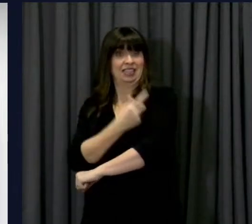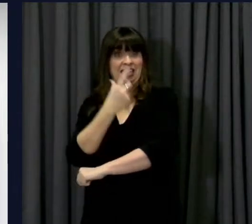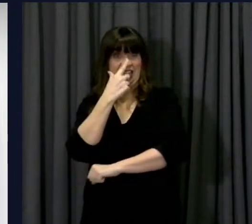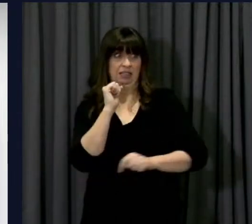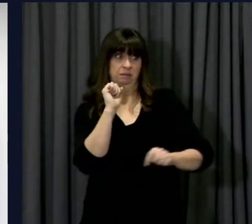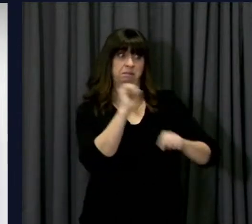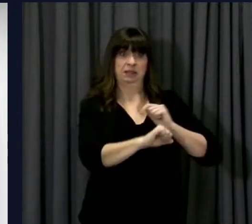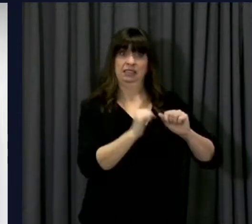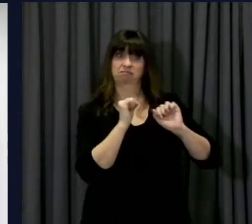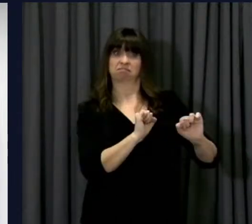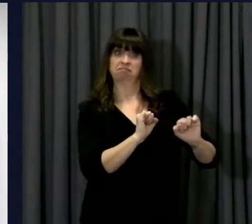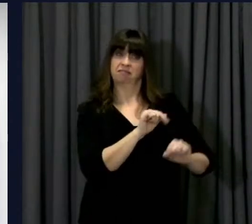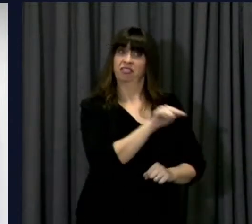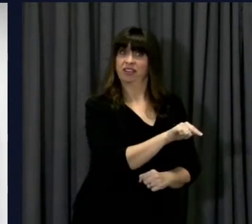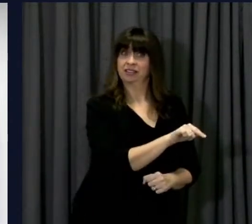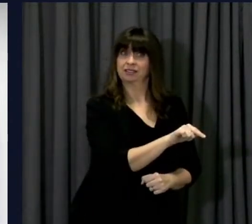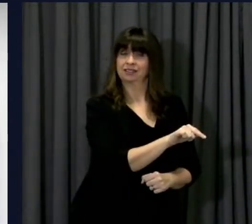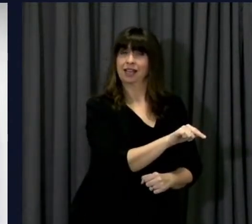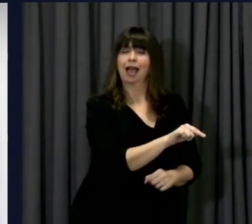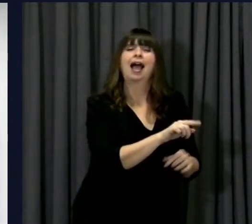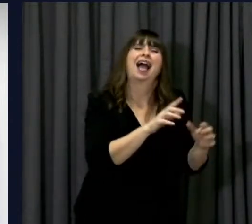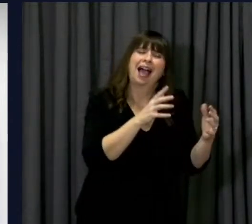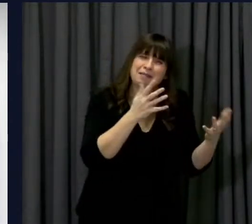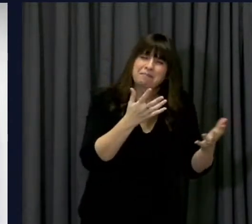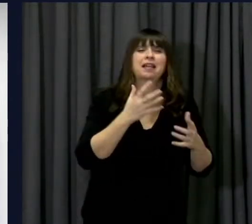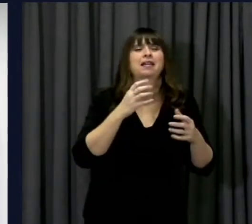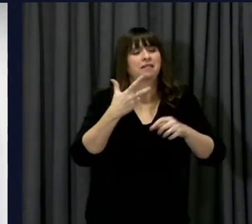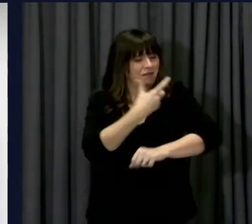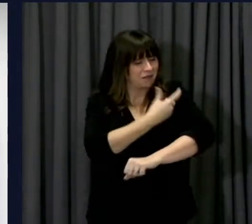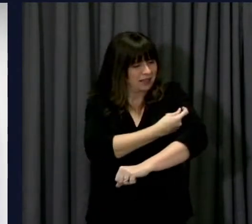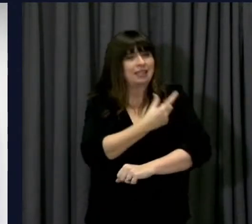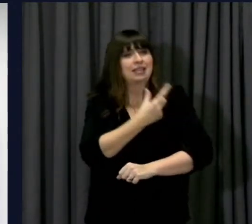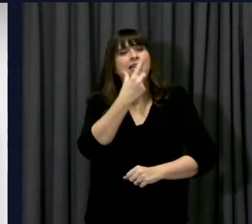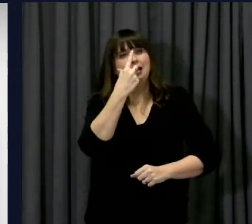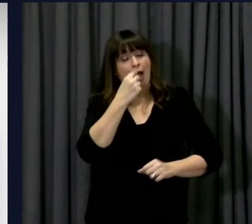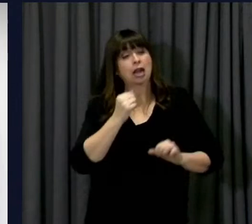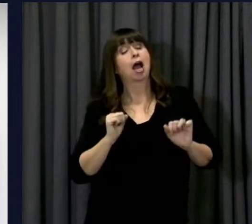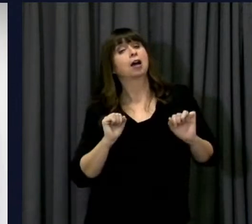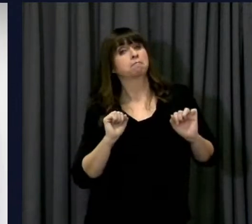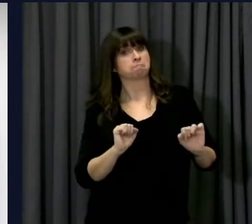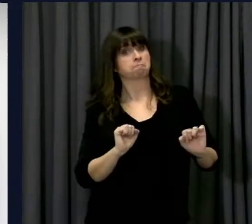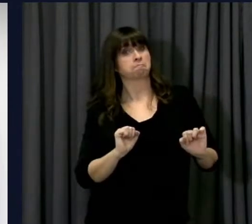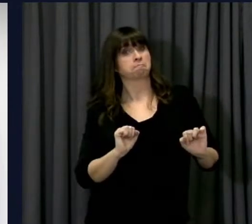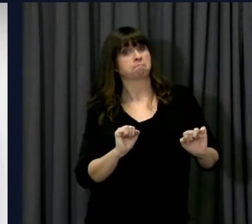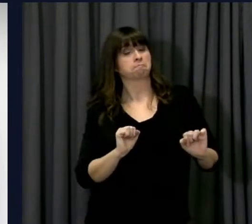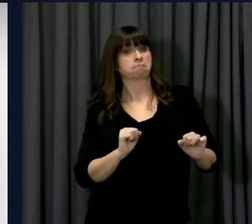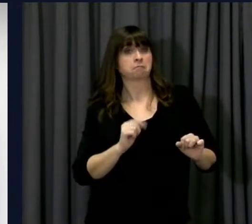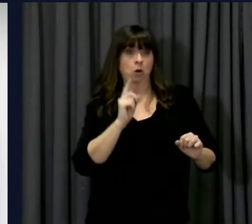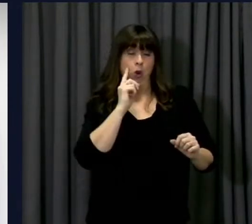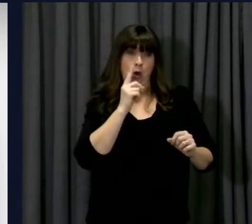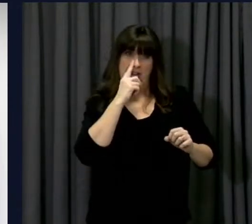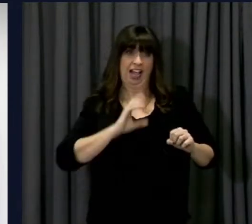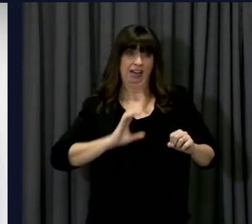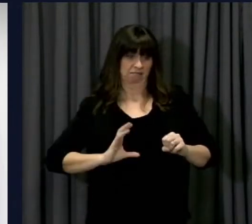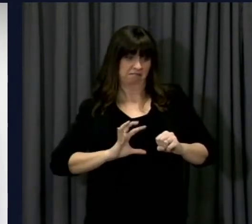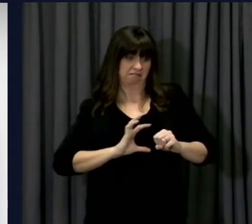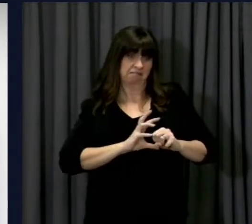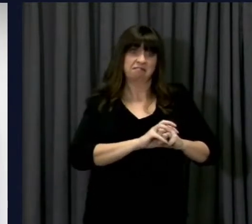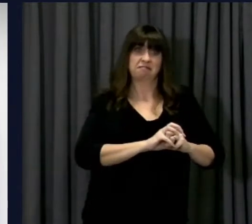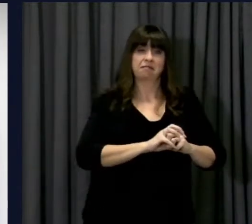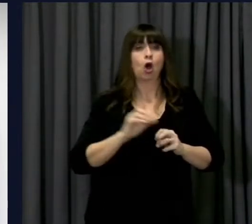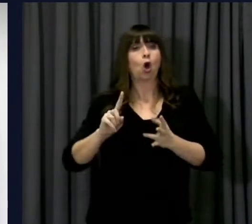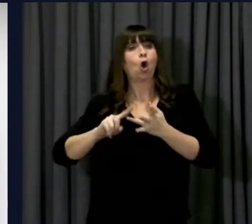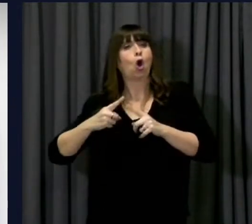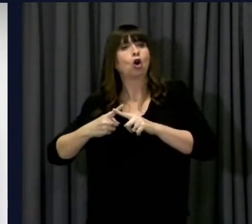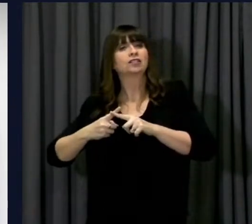said yesterday, that does not mean that the vaccines are ineffective. In fact, we heard good initial news about the Oxford